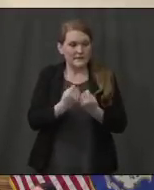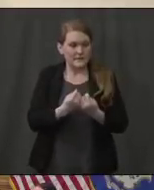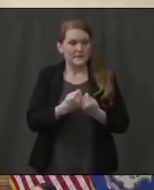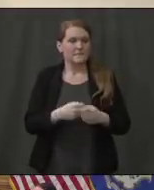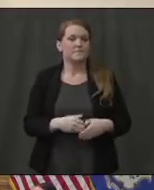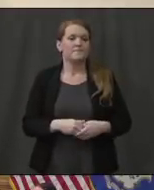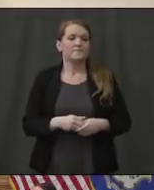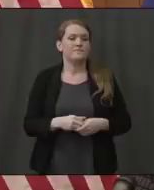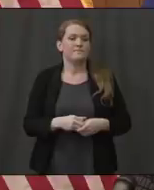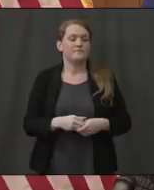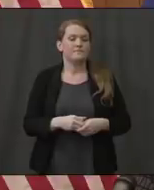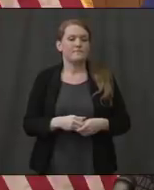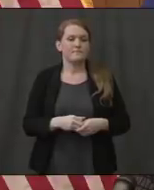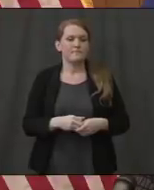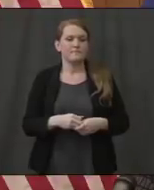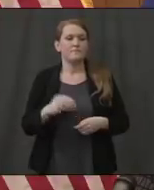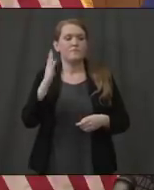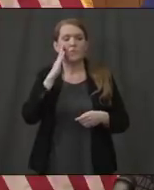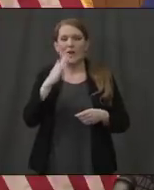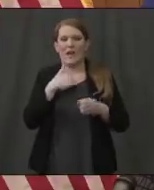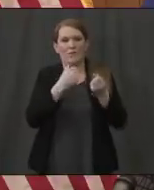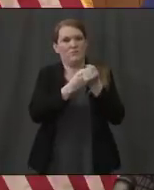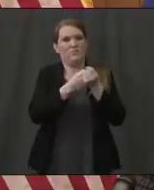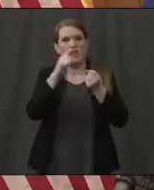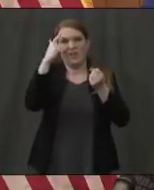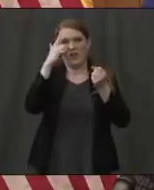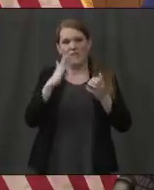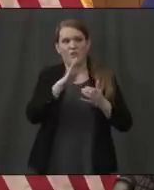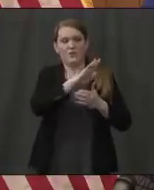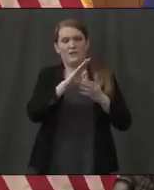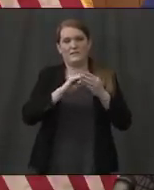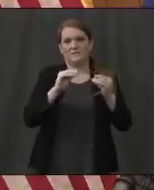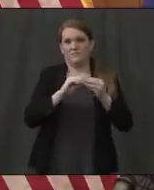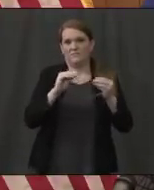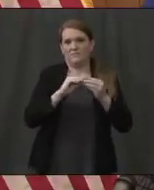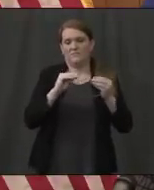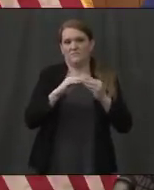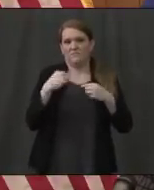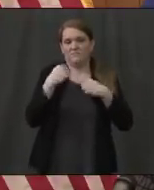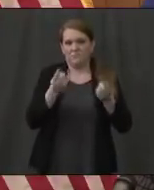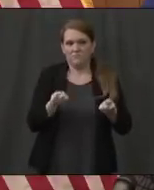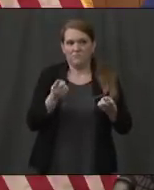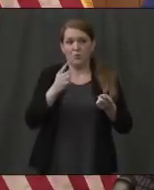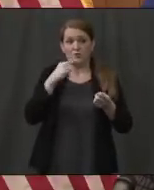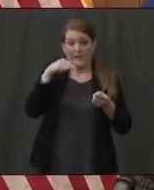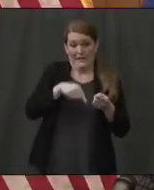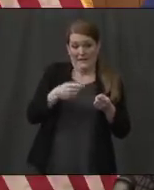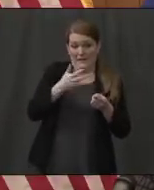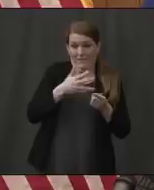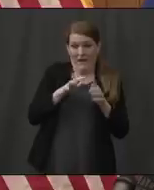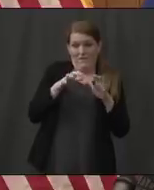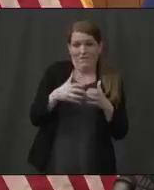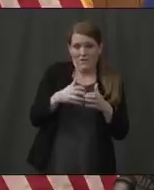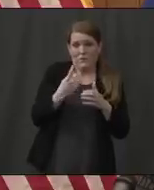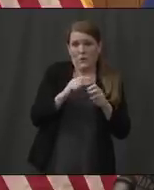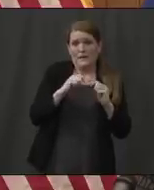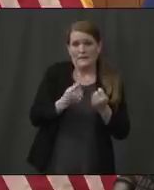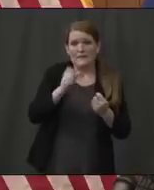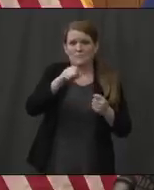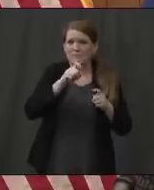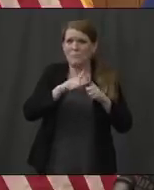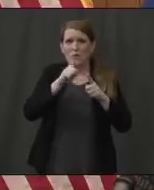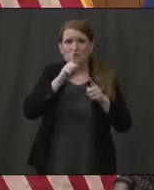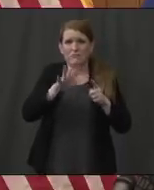would echo the governor's remarks that we really are part of a much larger team. There are many fine hospitals in this state led